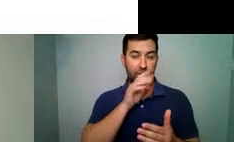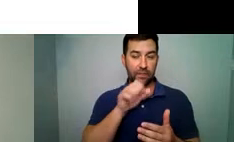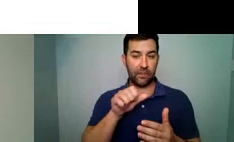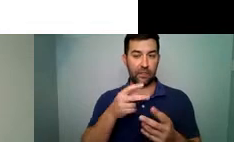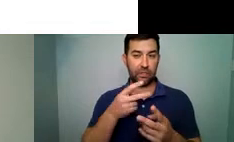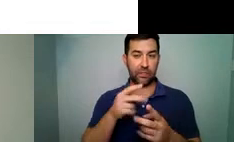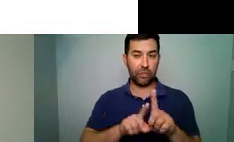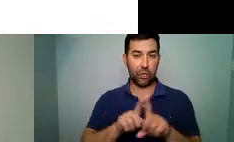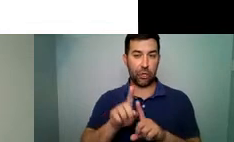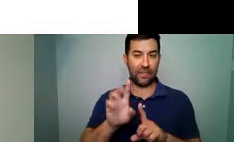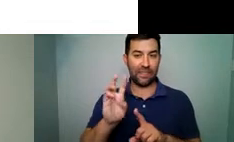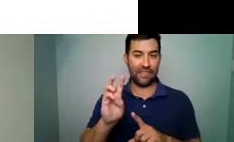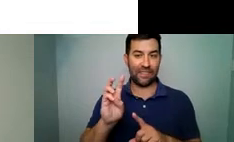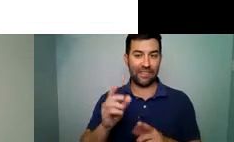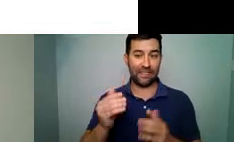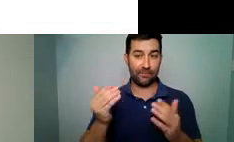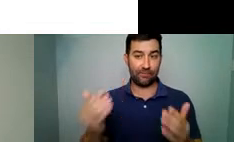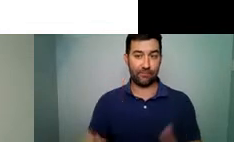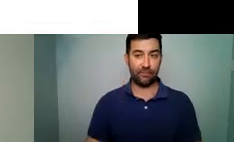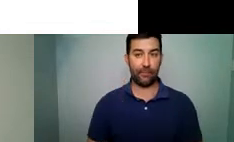*6.